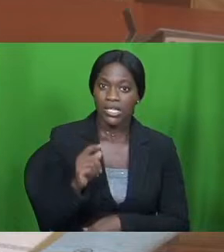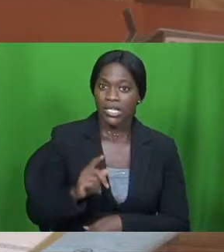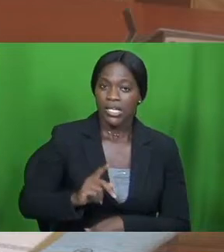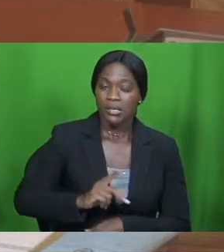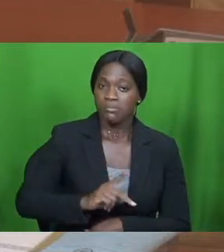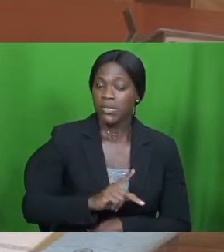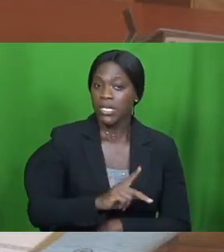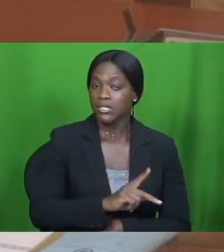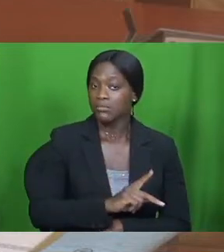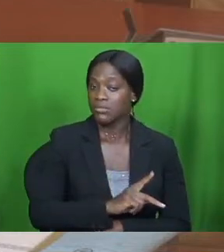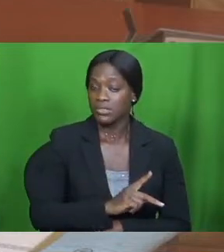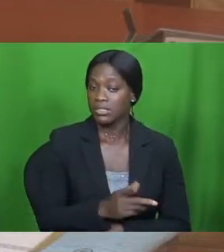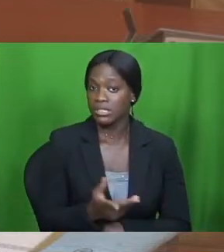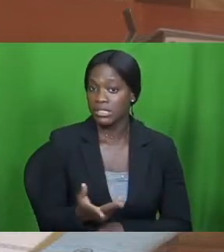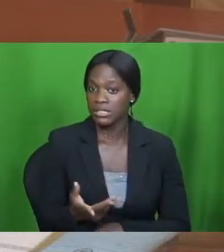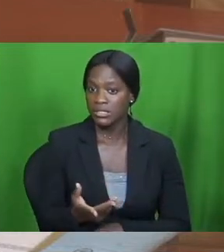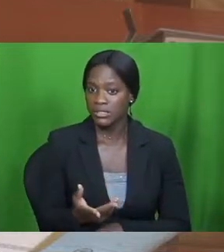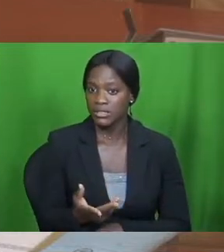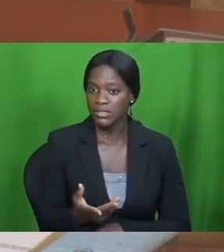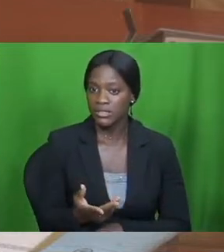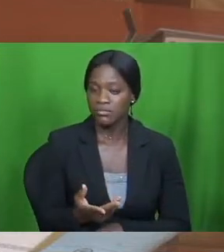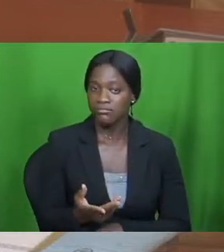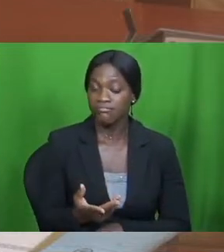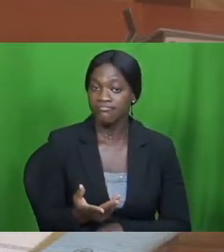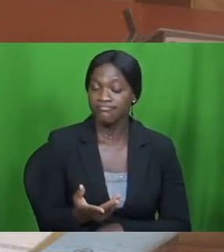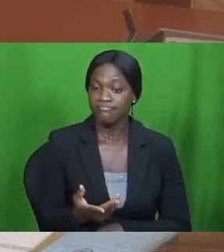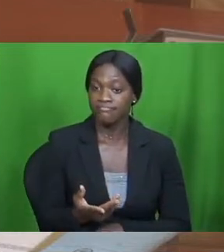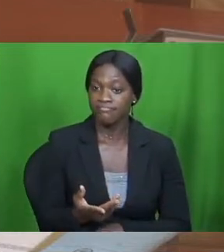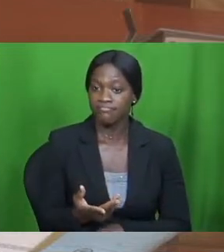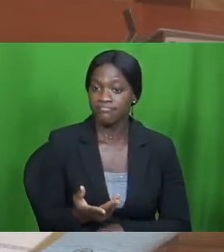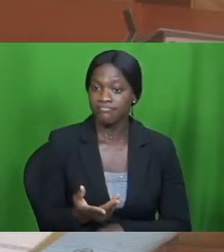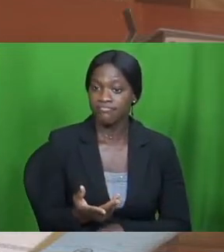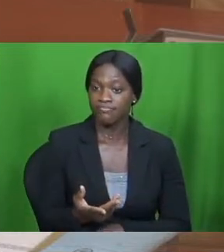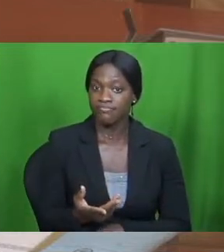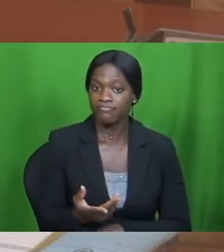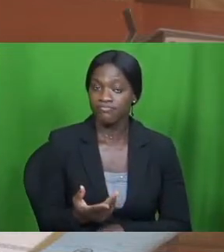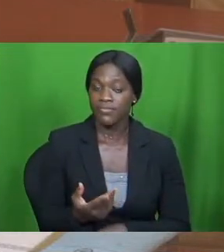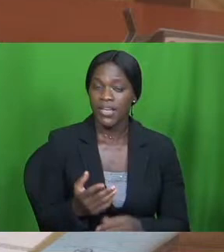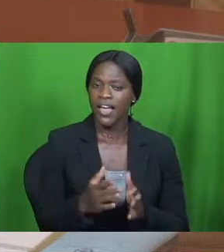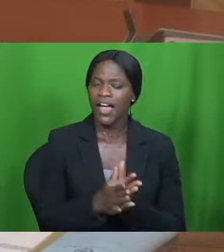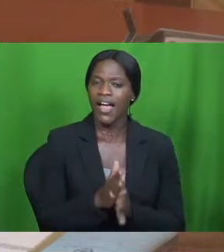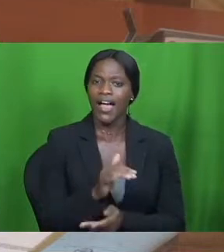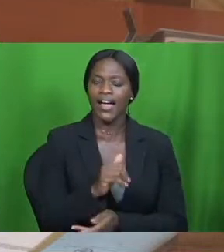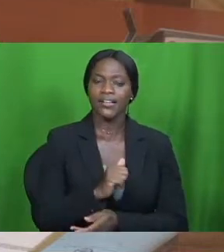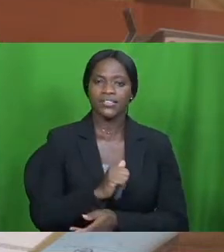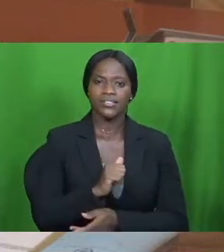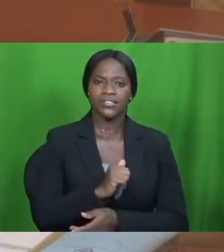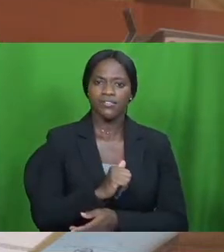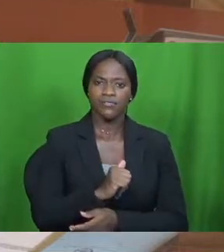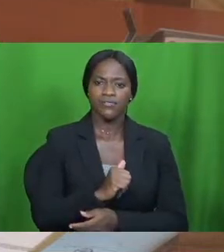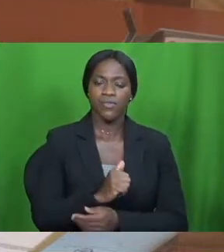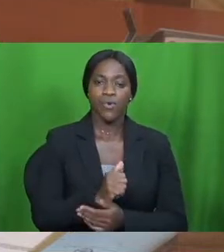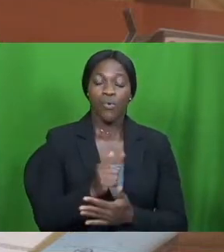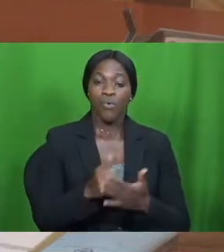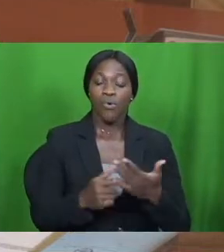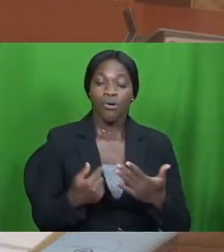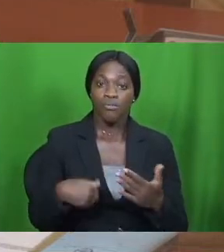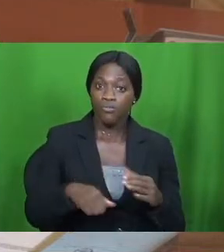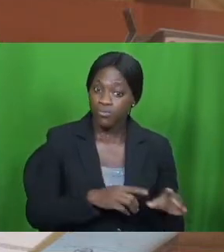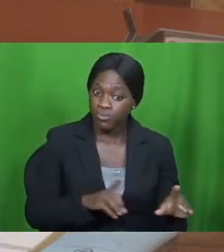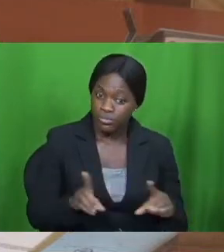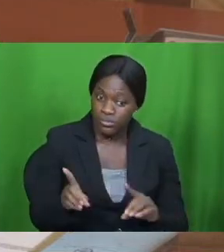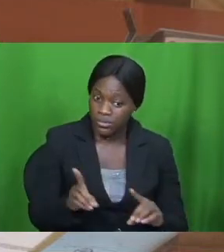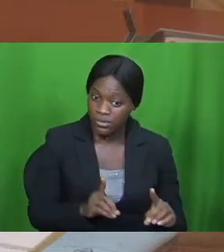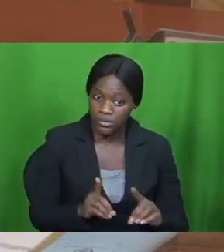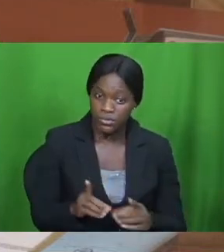institution, probably we should also be asking ourselves what we also be doing